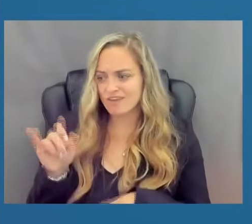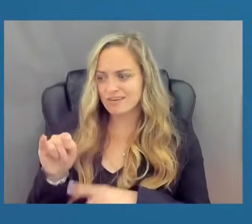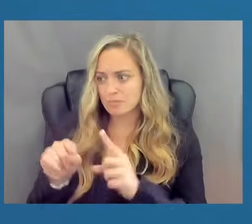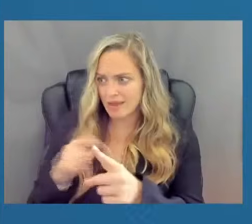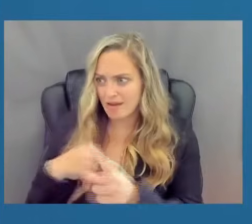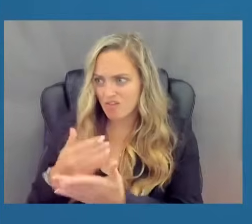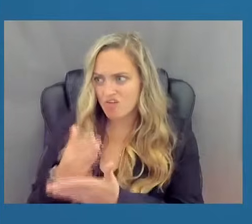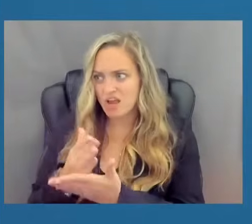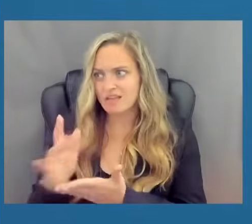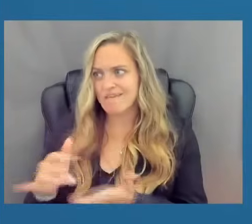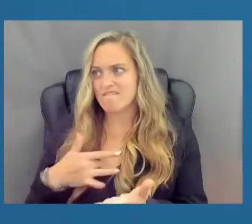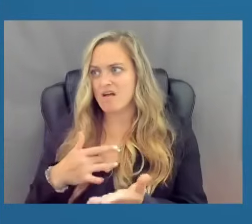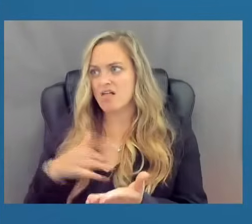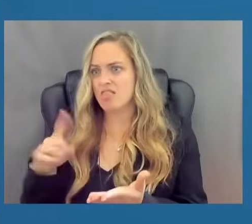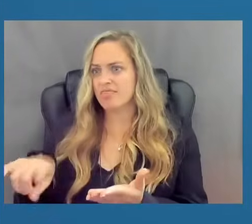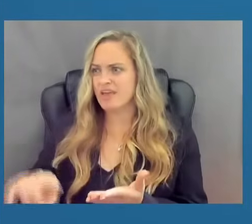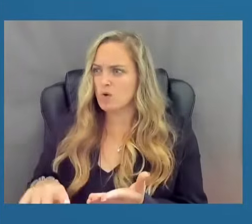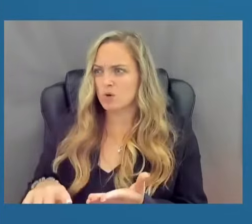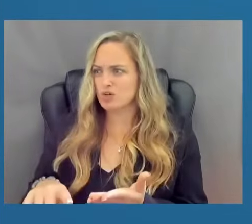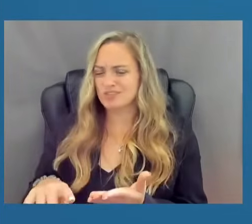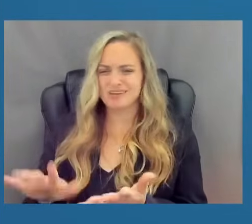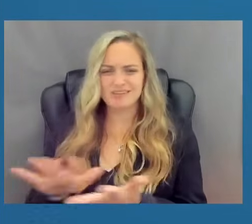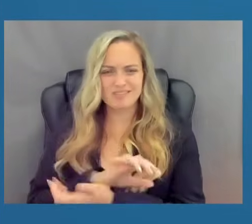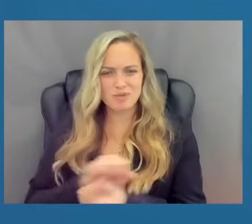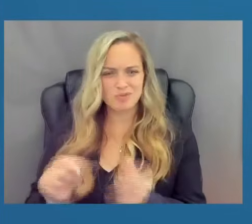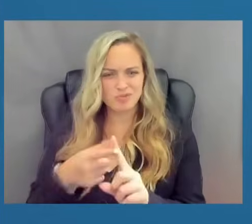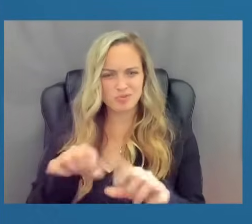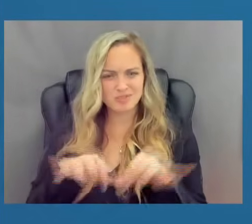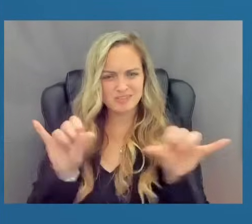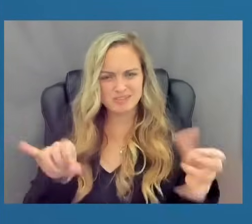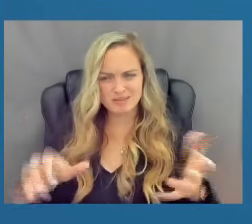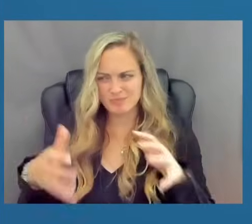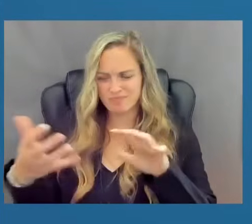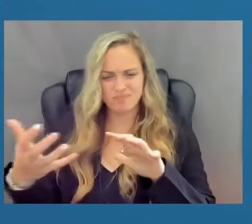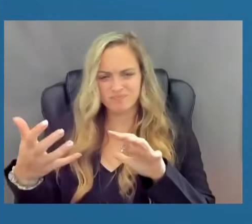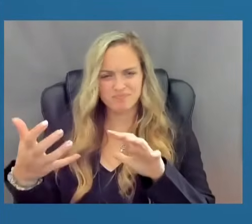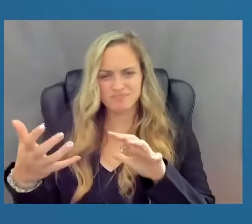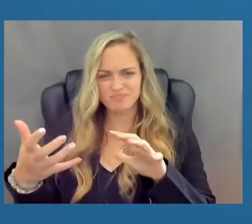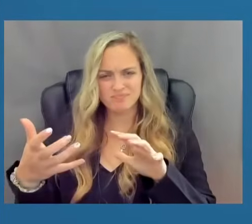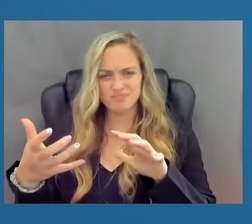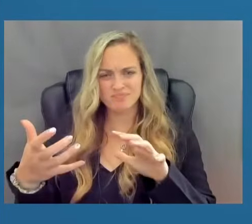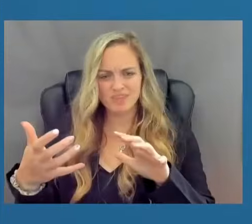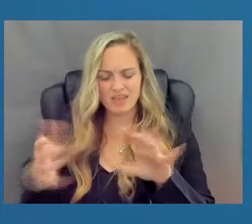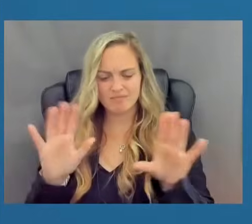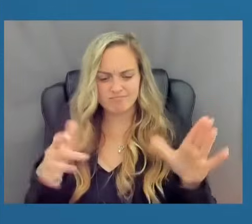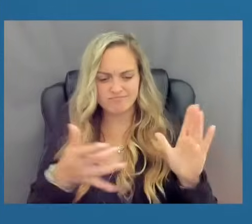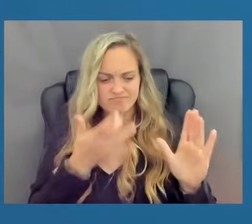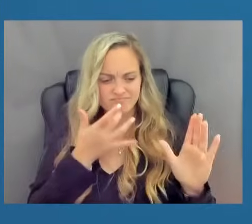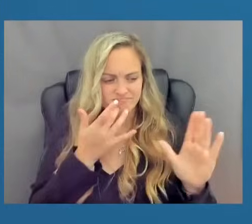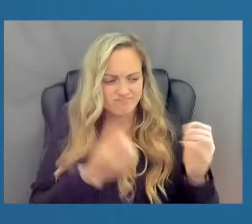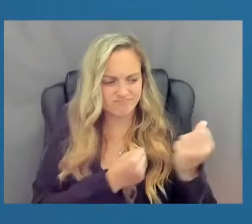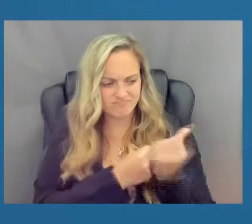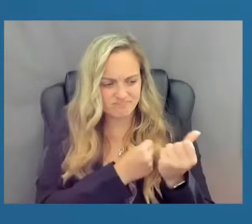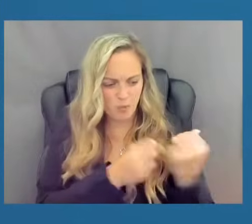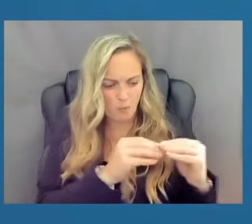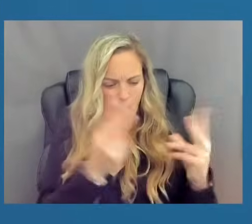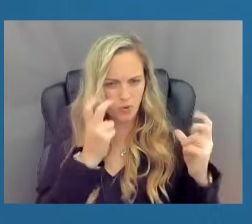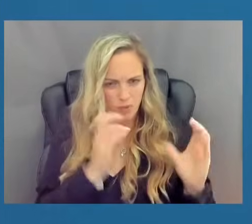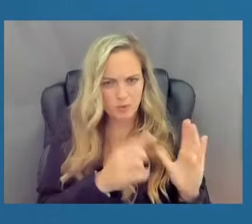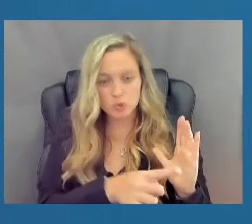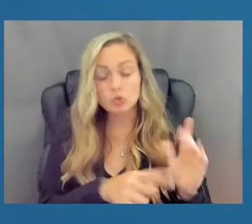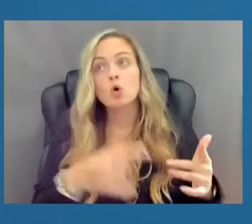they felt that they were sort of collateral damage of a system that was skewed too far in the other direction. We've worked really hard to change that